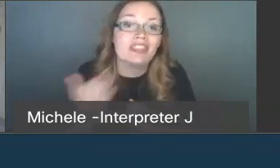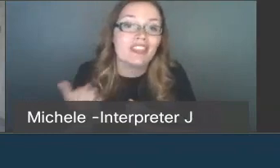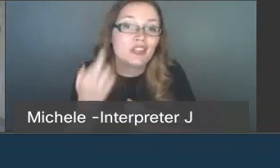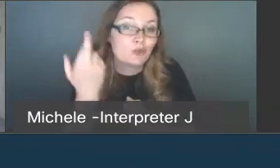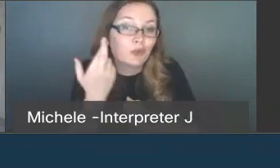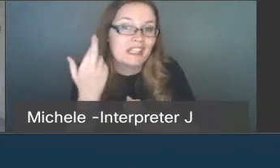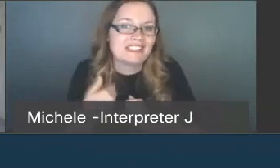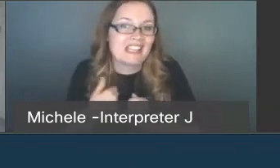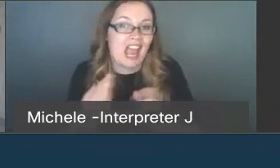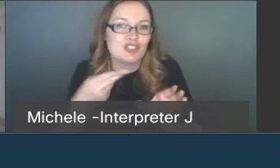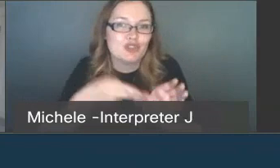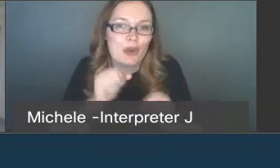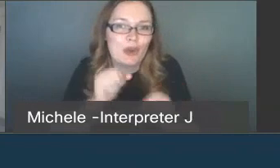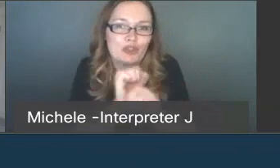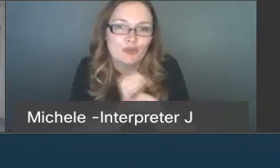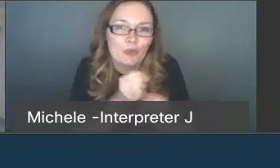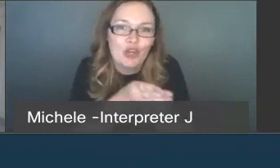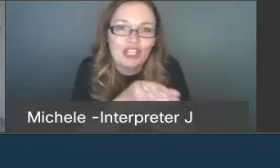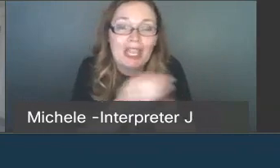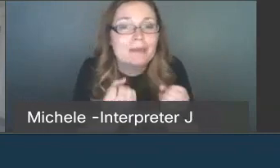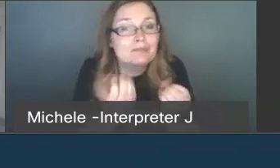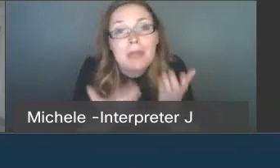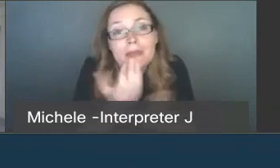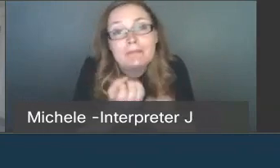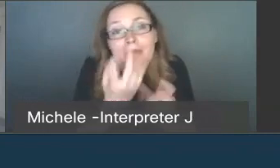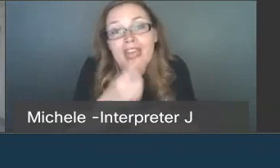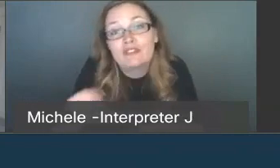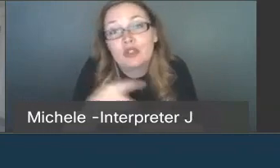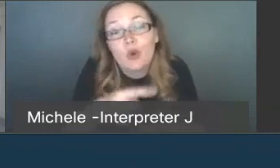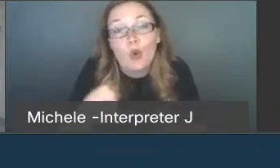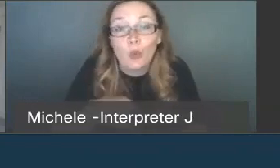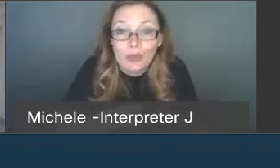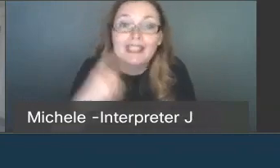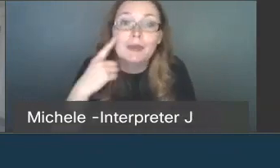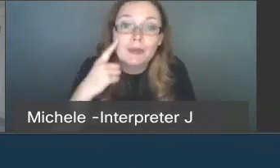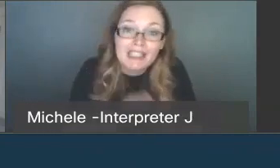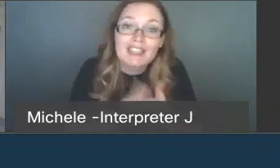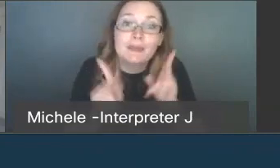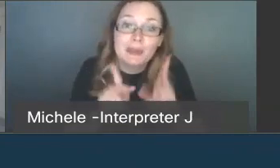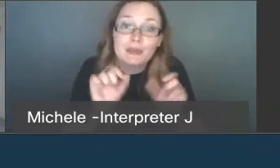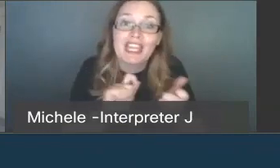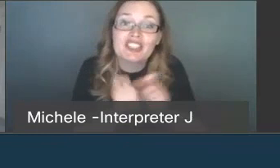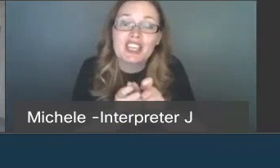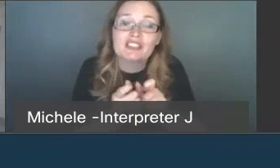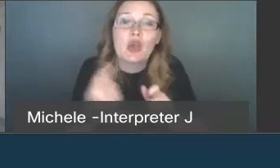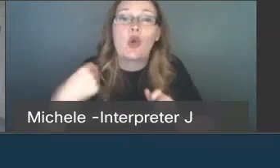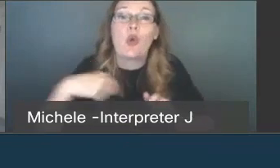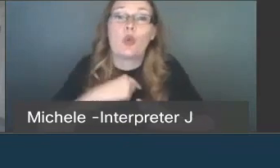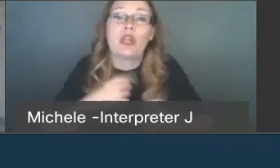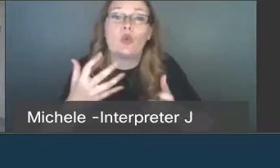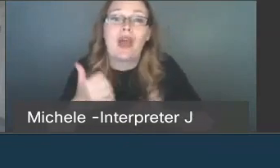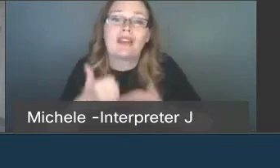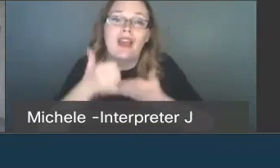first place, and I'm sure many of you, is that we thought and wanted that people can change, and we wanted to help them change. We wanted to help improve